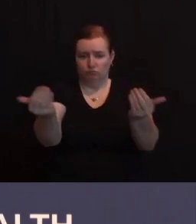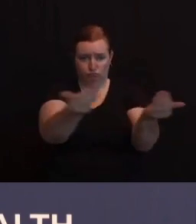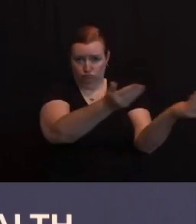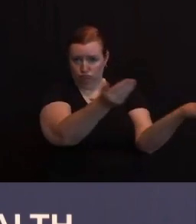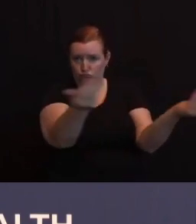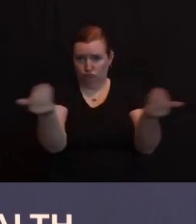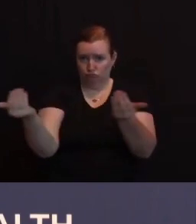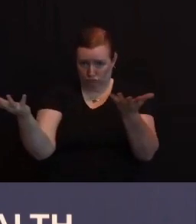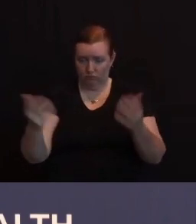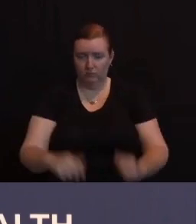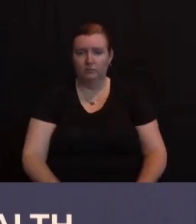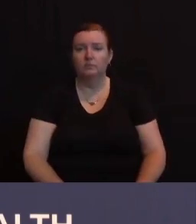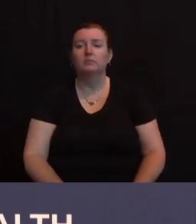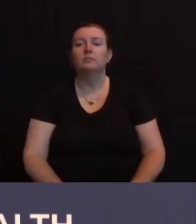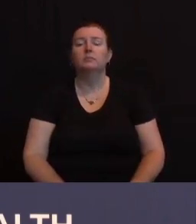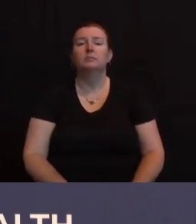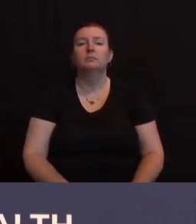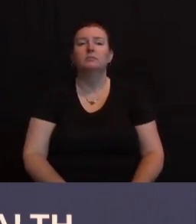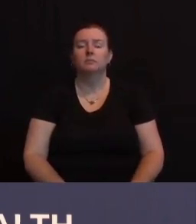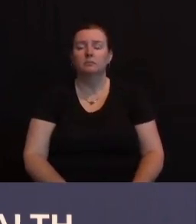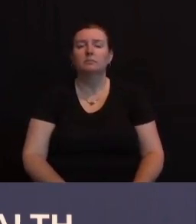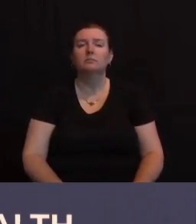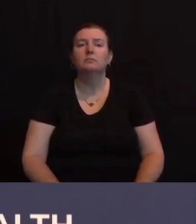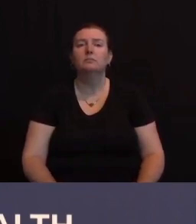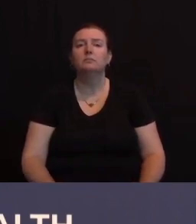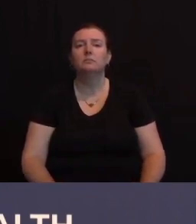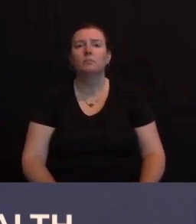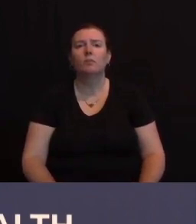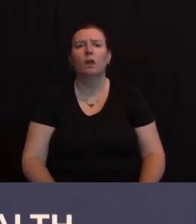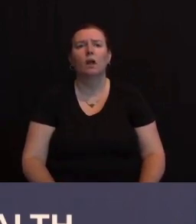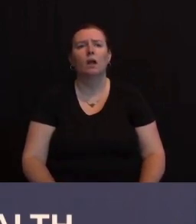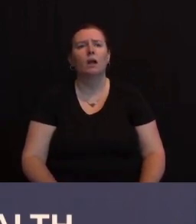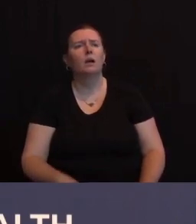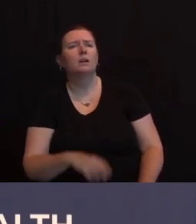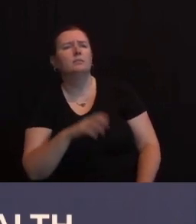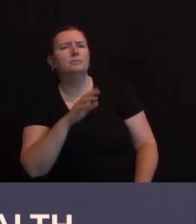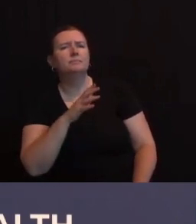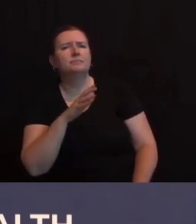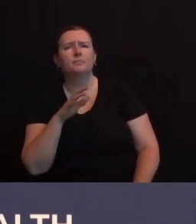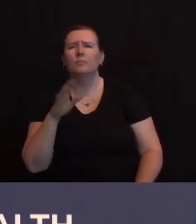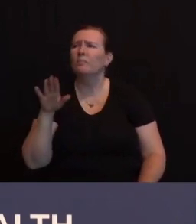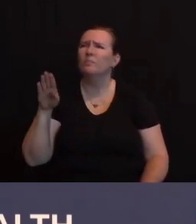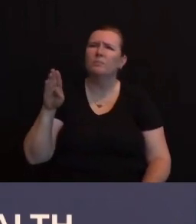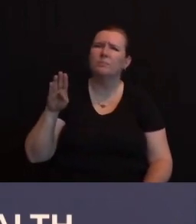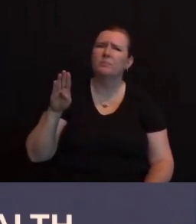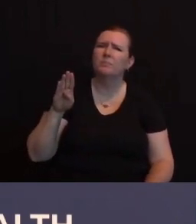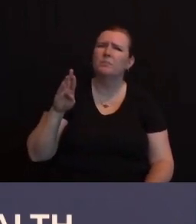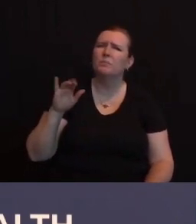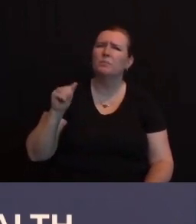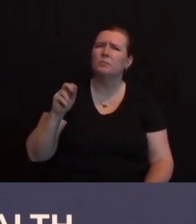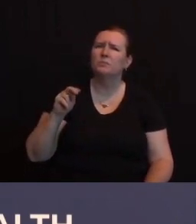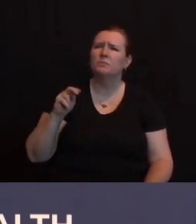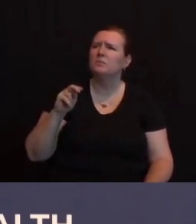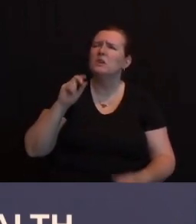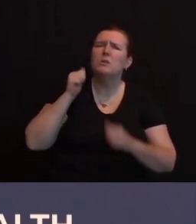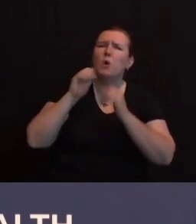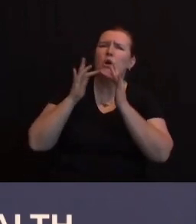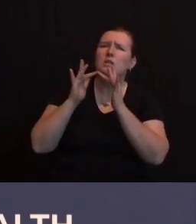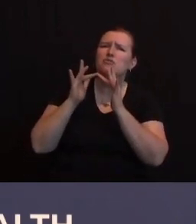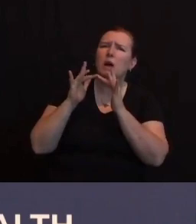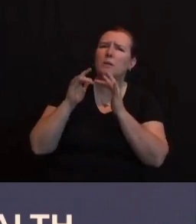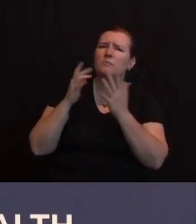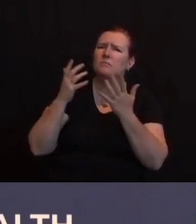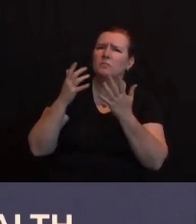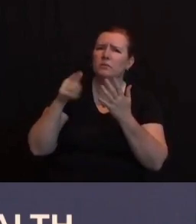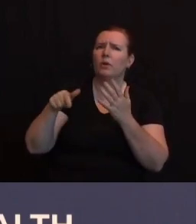I think we will be, Mahan will be, again, virtual tomorrow, and then we'll be live with you on Friday at